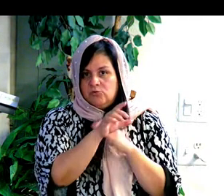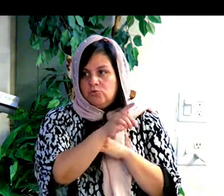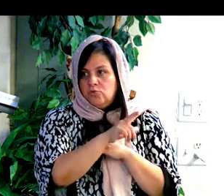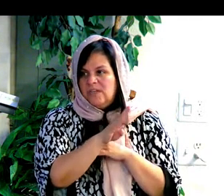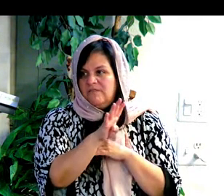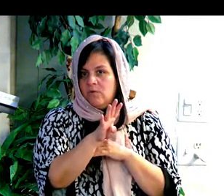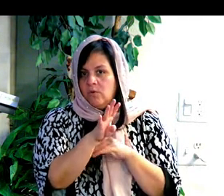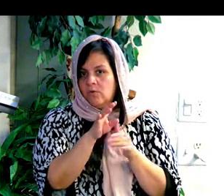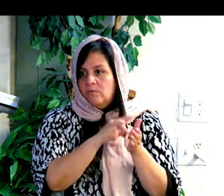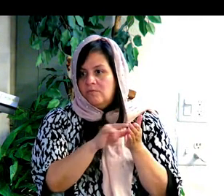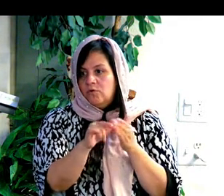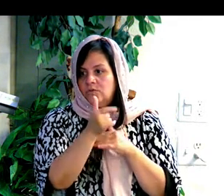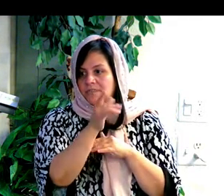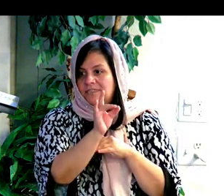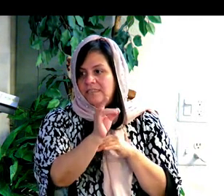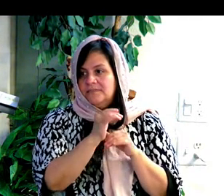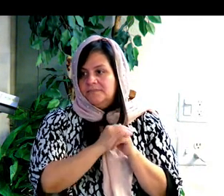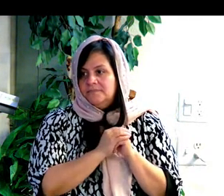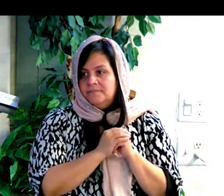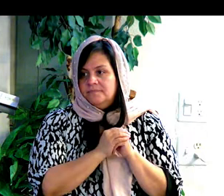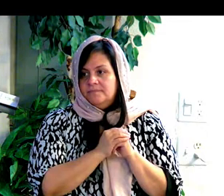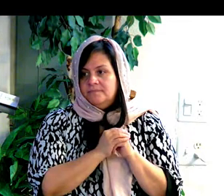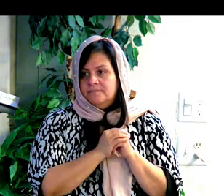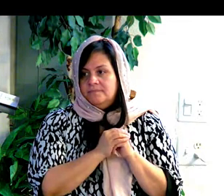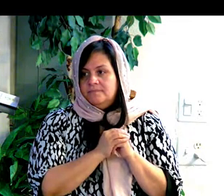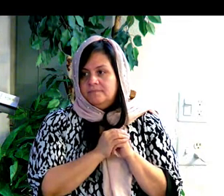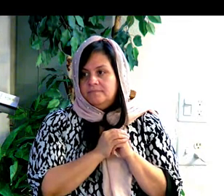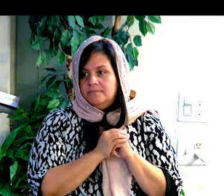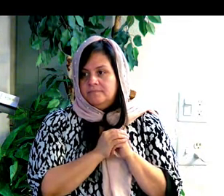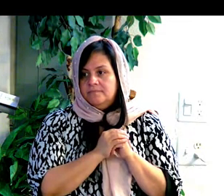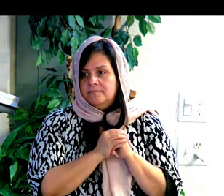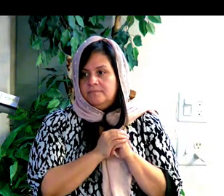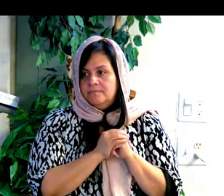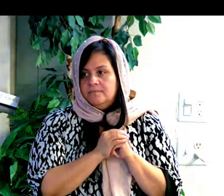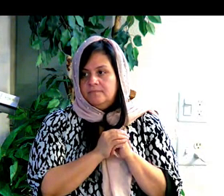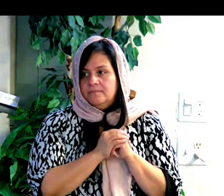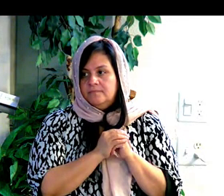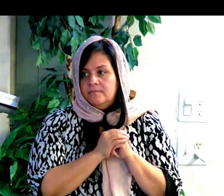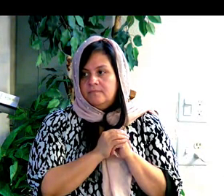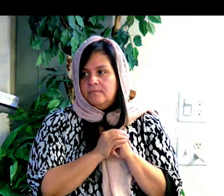2 Samuel 24, 18.